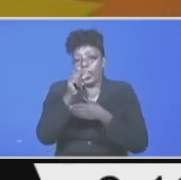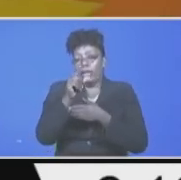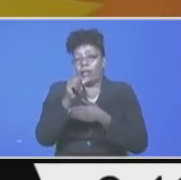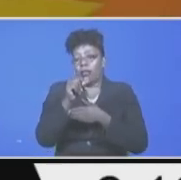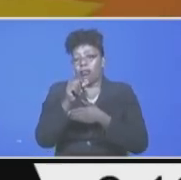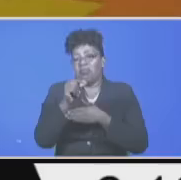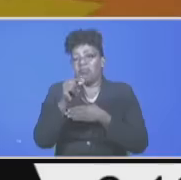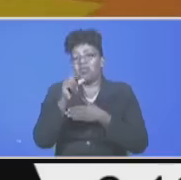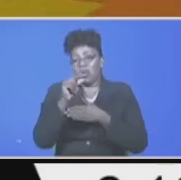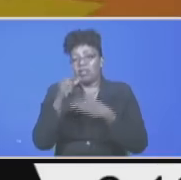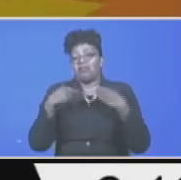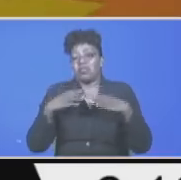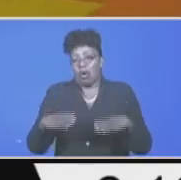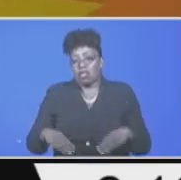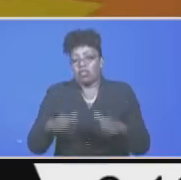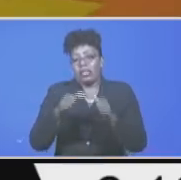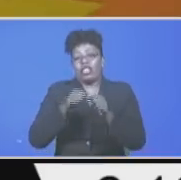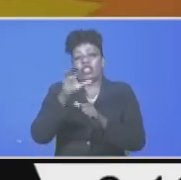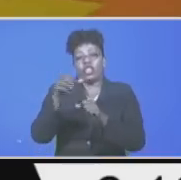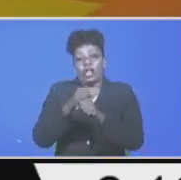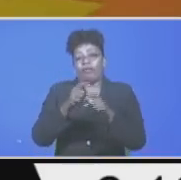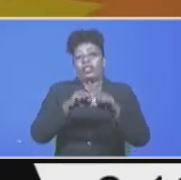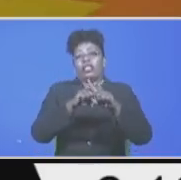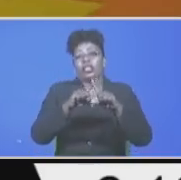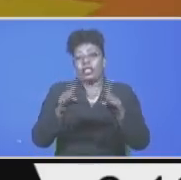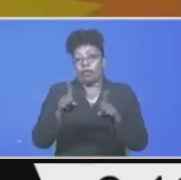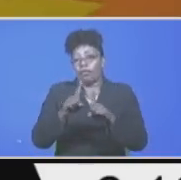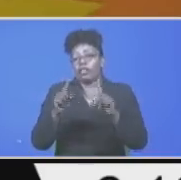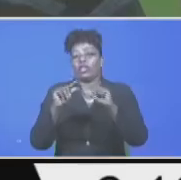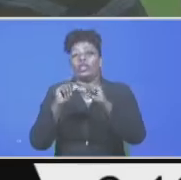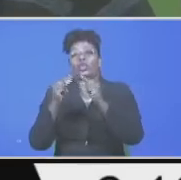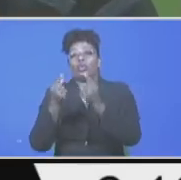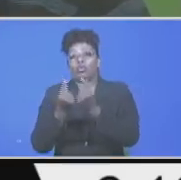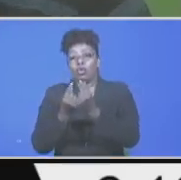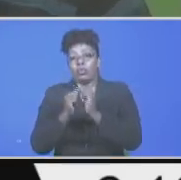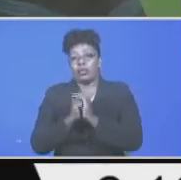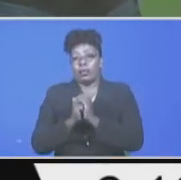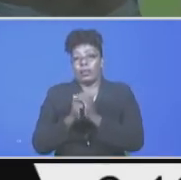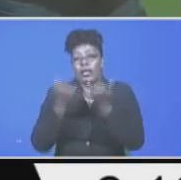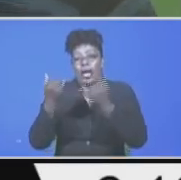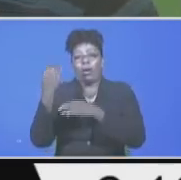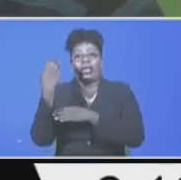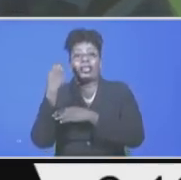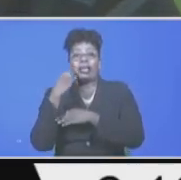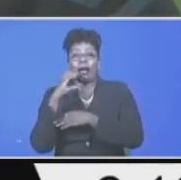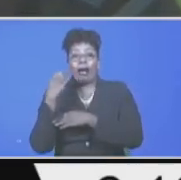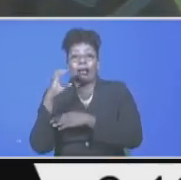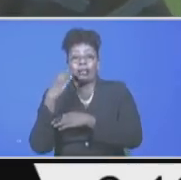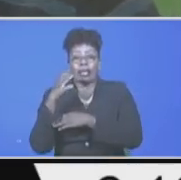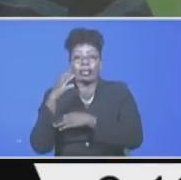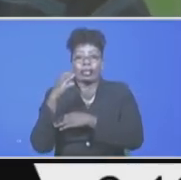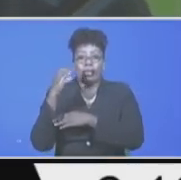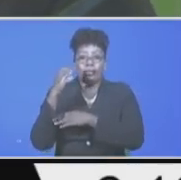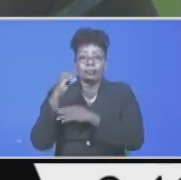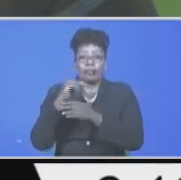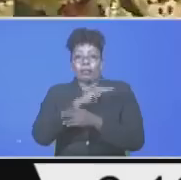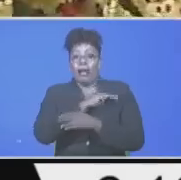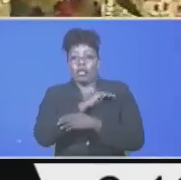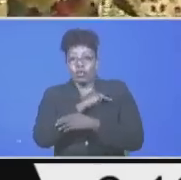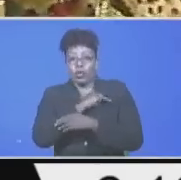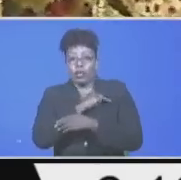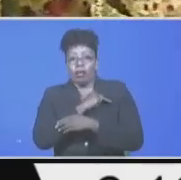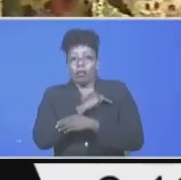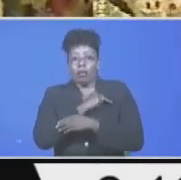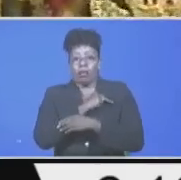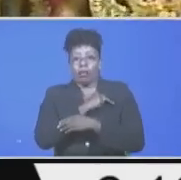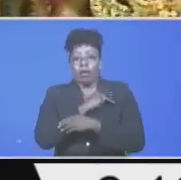about every year for different Junkanoos from different groups. Johnson's cousin and designer Terrence Red Eye McSweeney gave us a